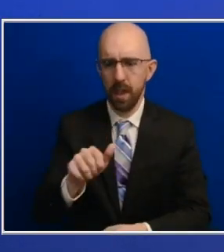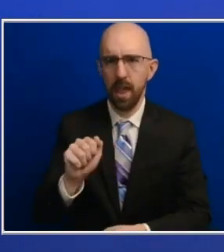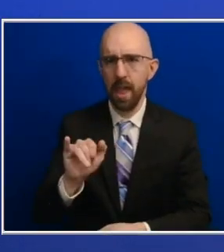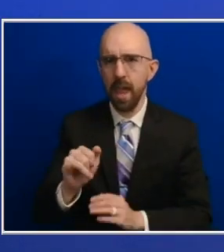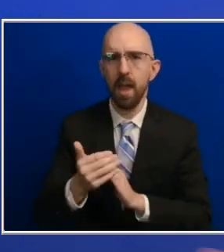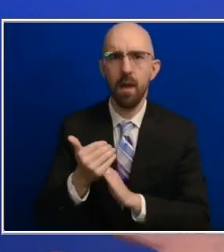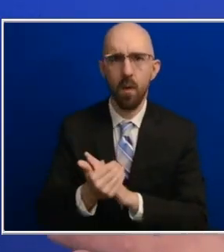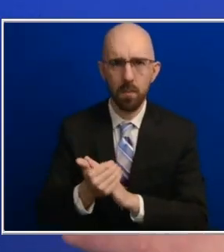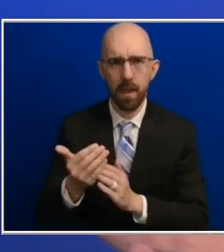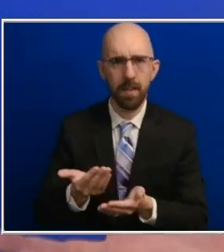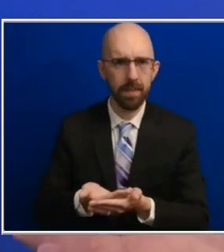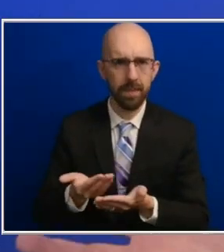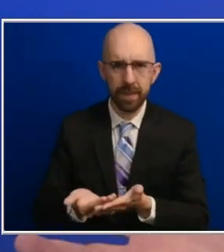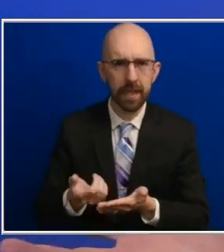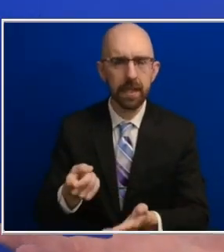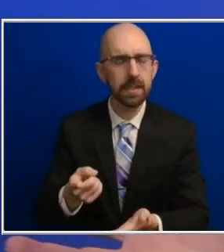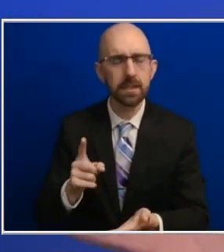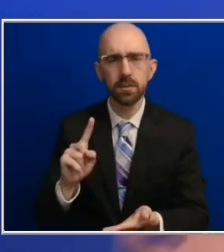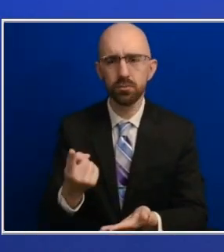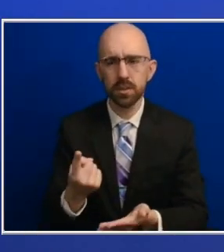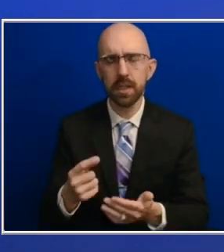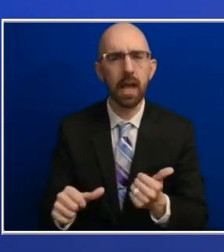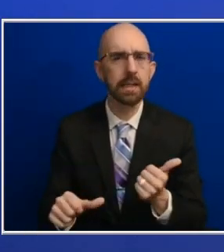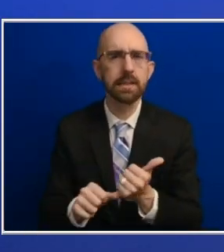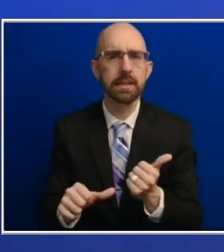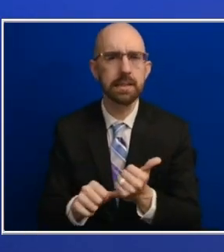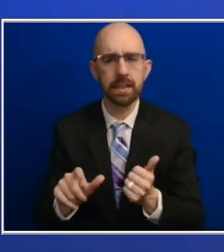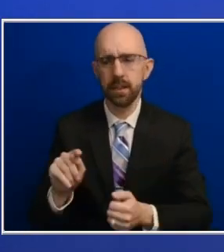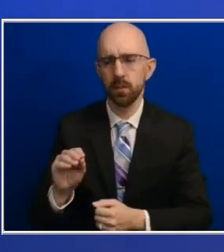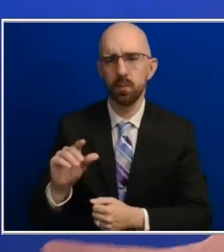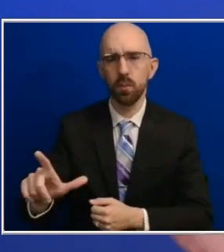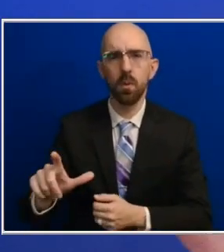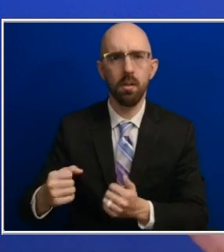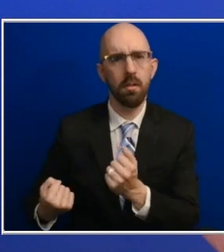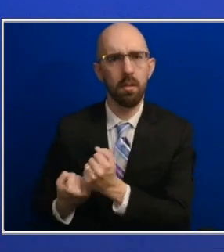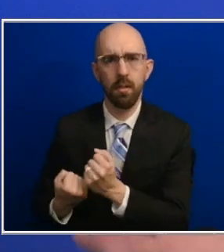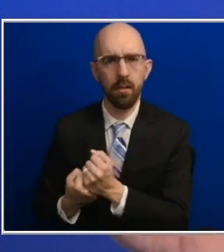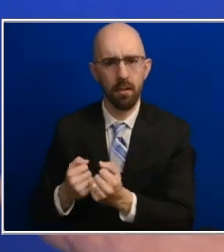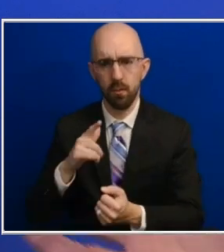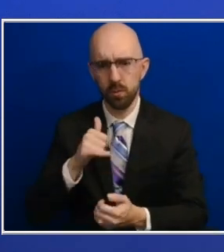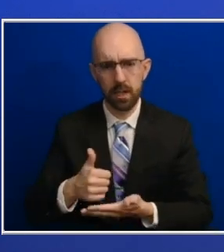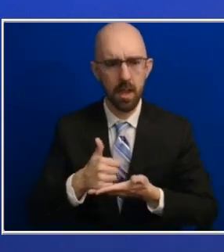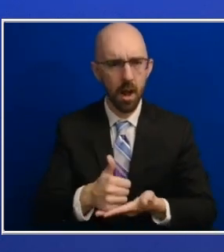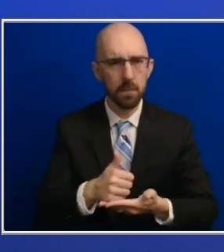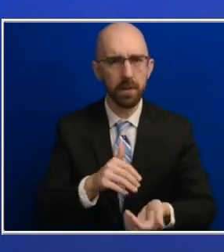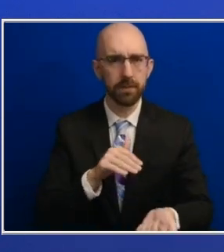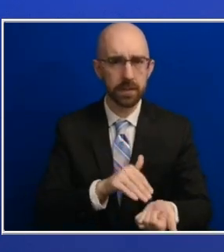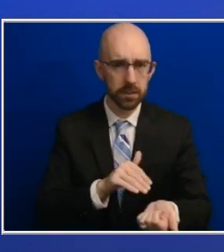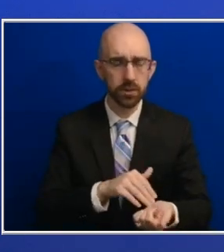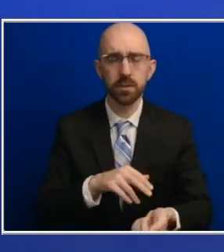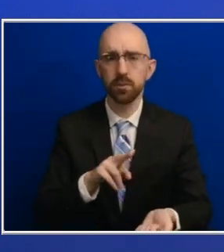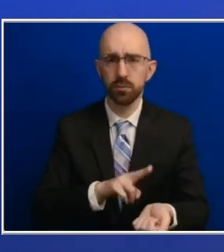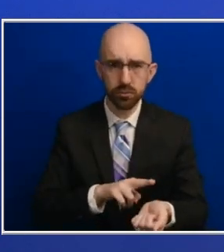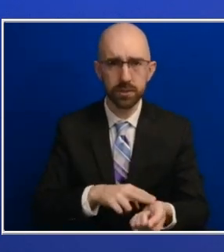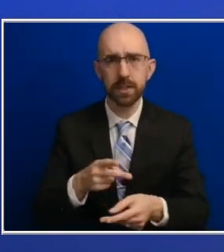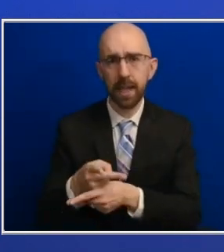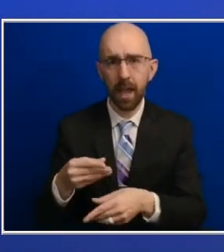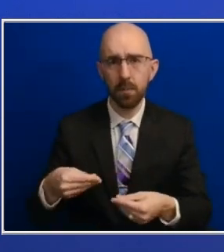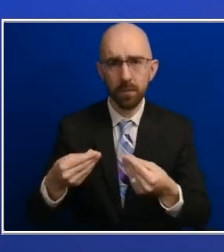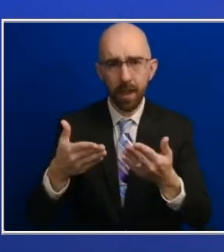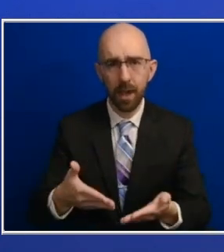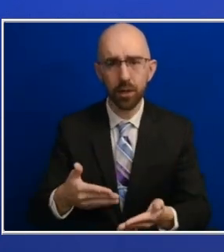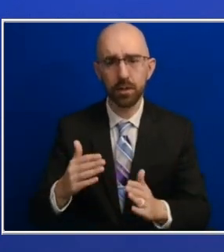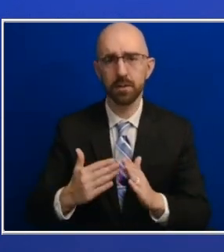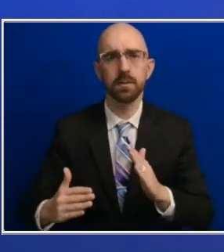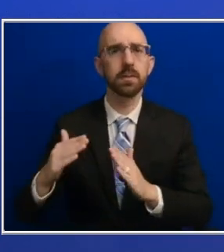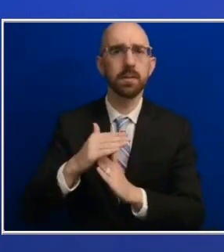thing. This is just an assistant tool that's helping really physicians, nurses, other care providers be the best that they can and